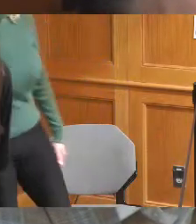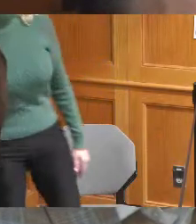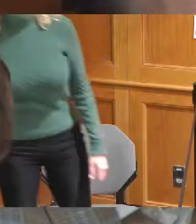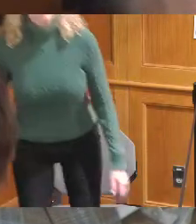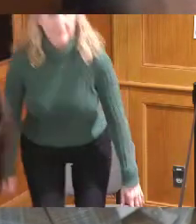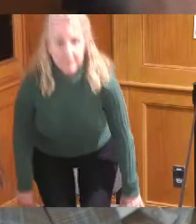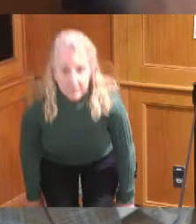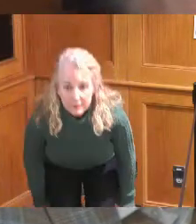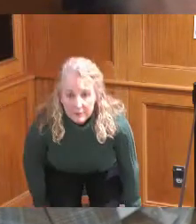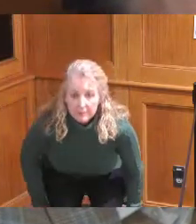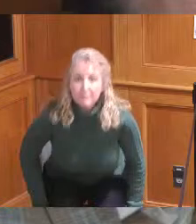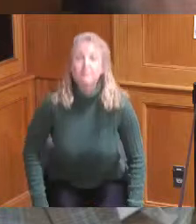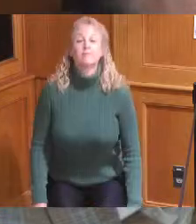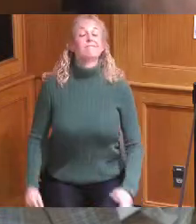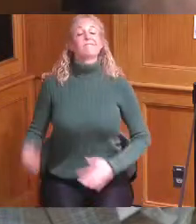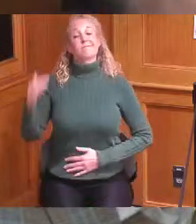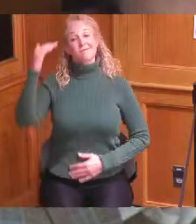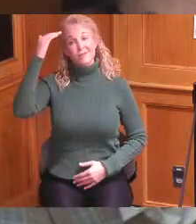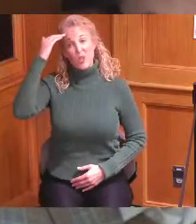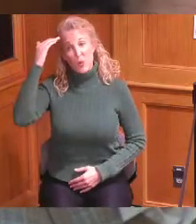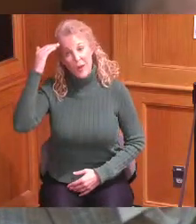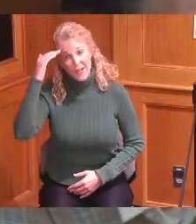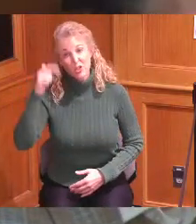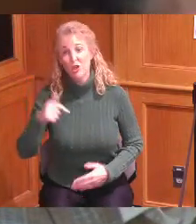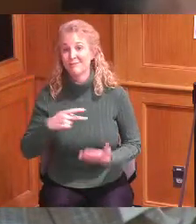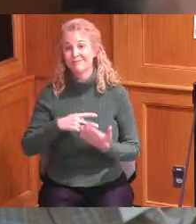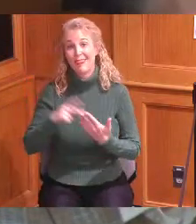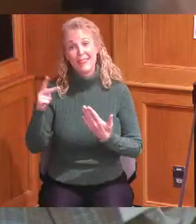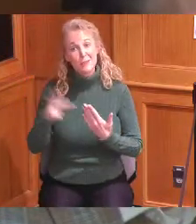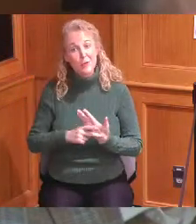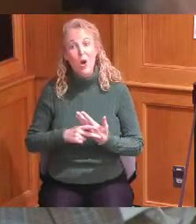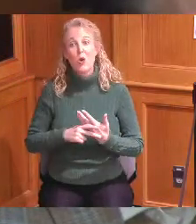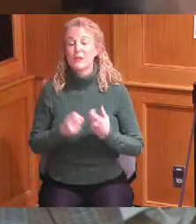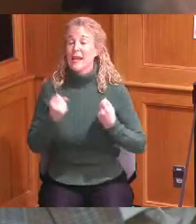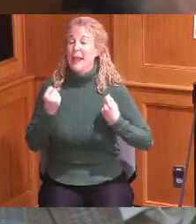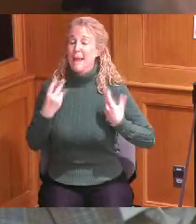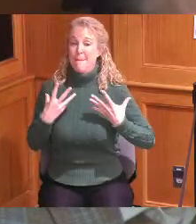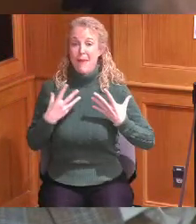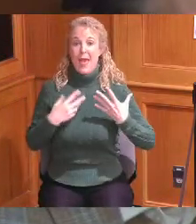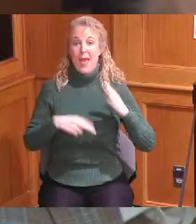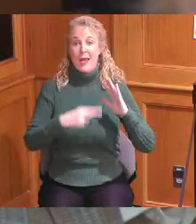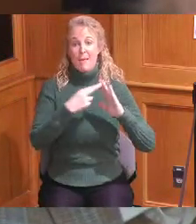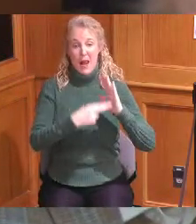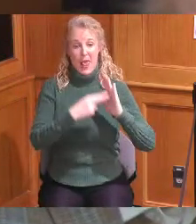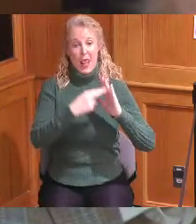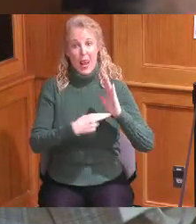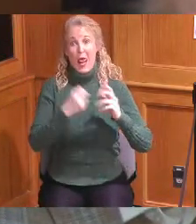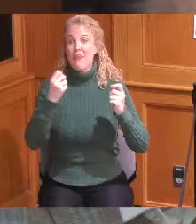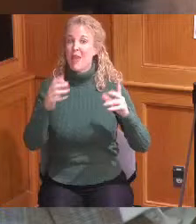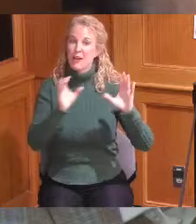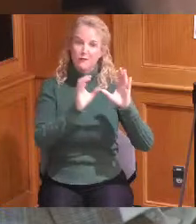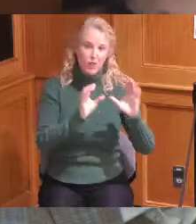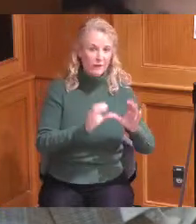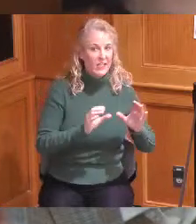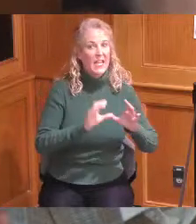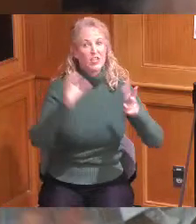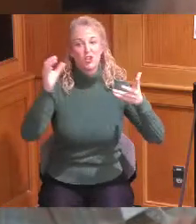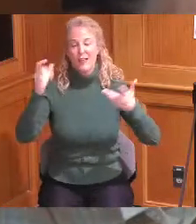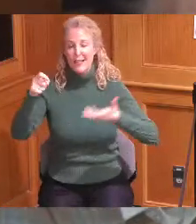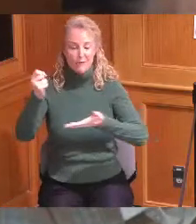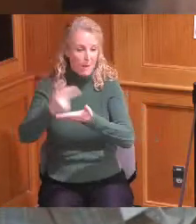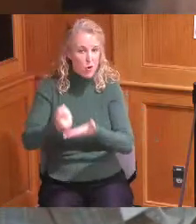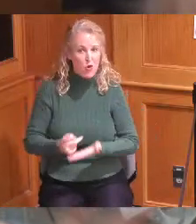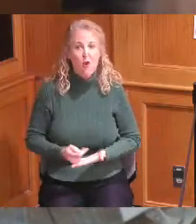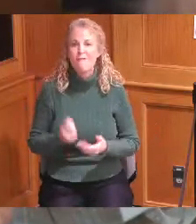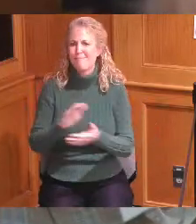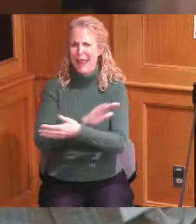through 1,000 hoops, because you can't just be a business owner. You got to certify, bonify, you got to do